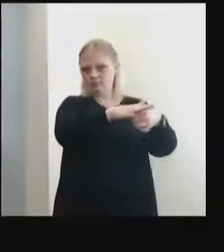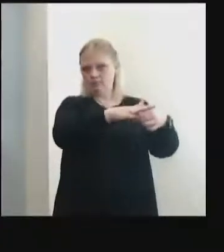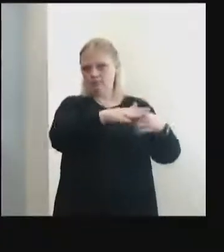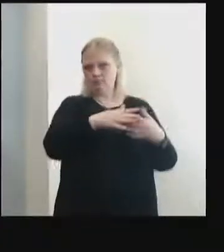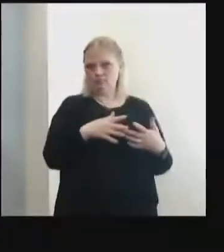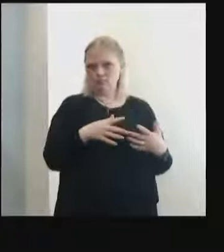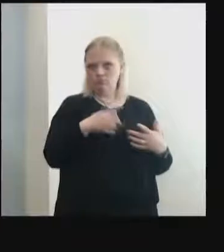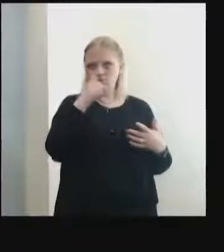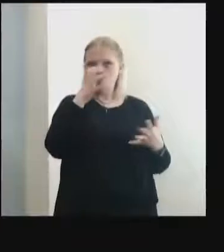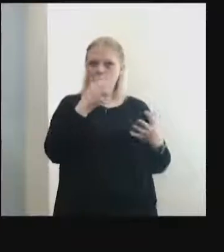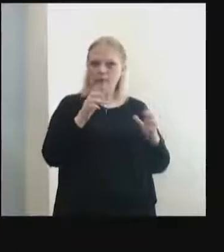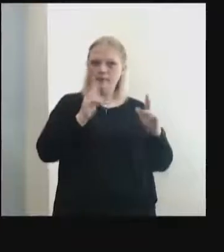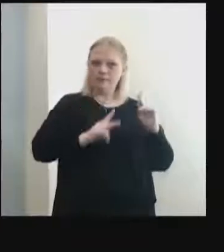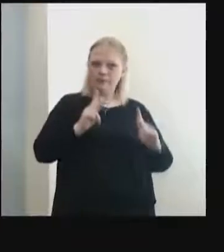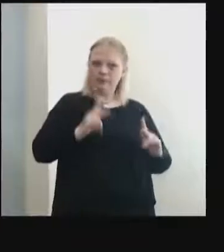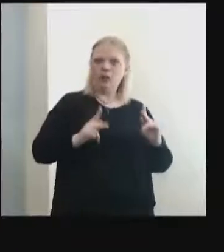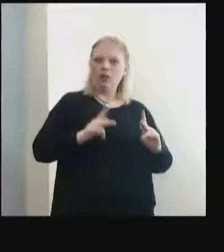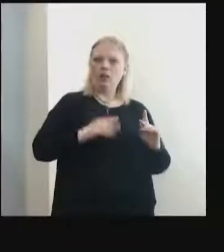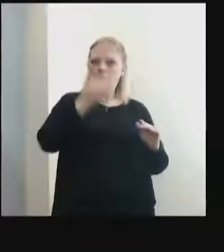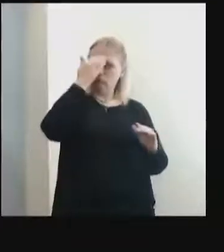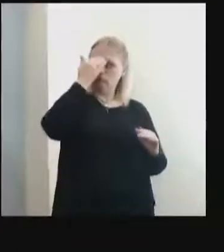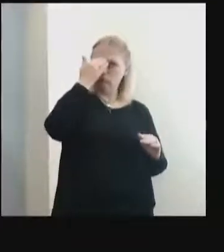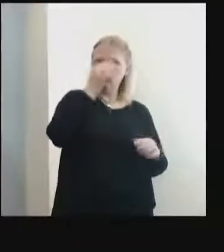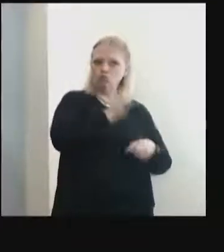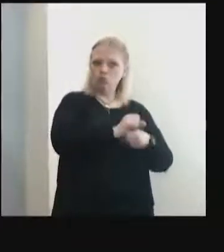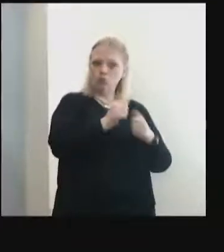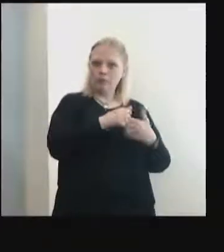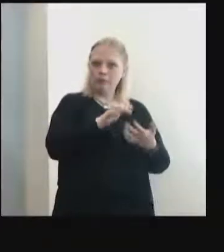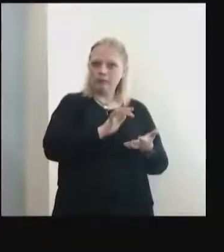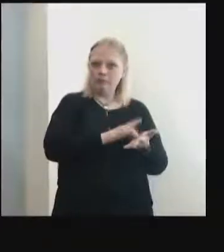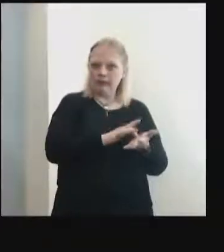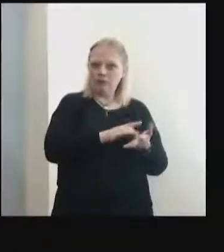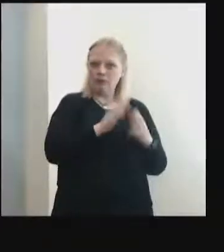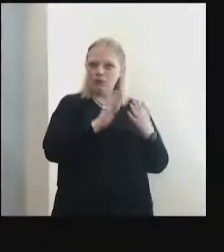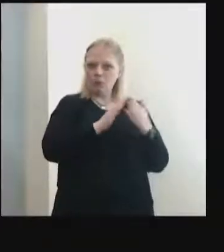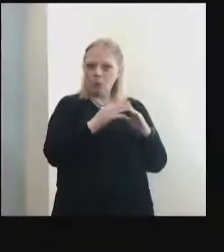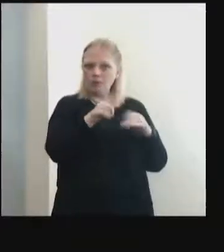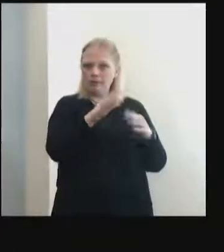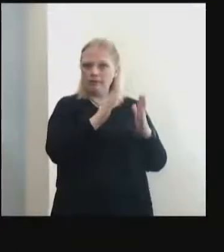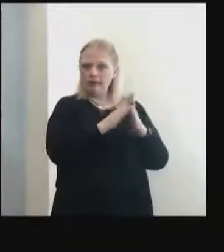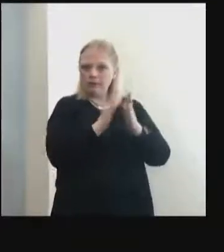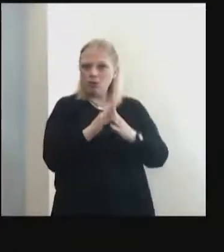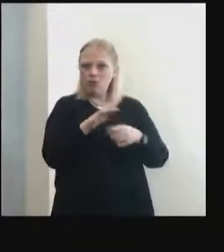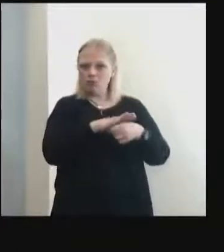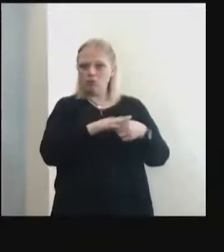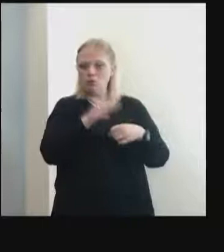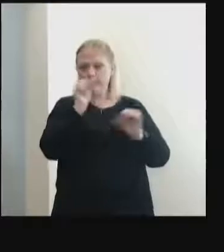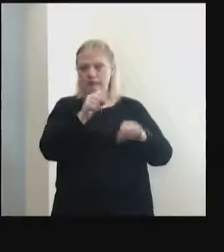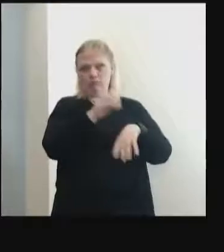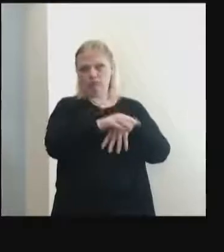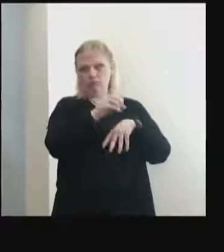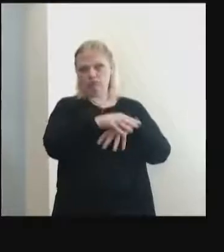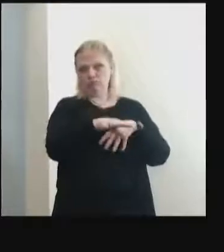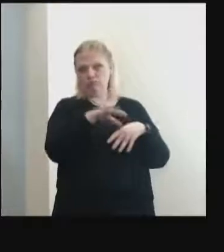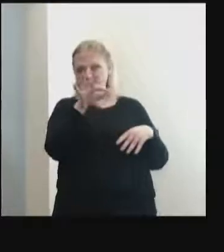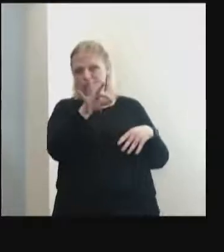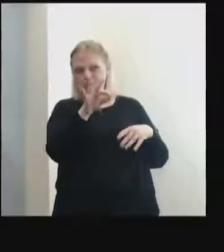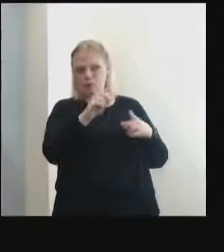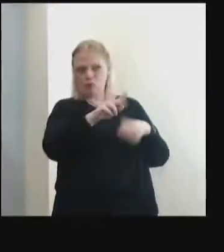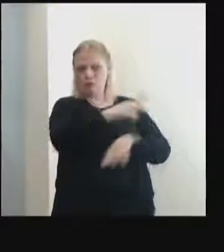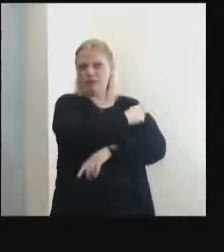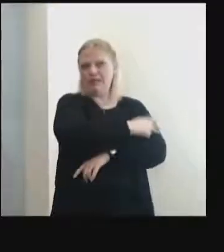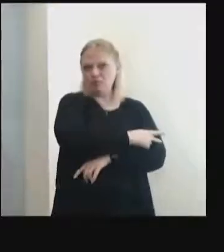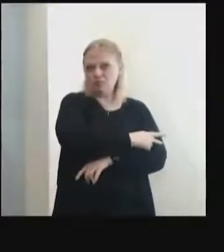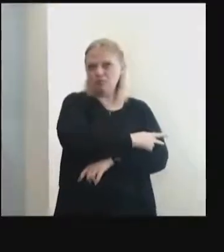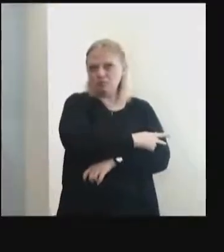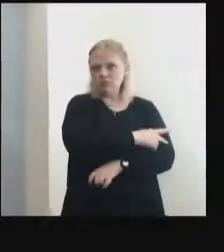the citizens aware of it, to work with medical community in those neighborhoods so they can continue to advise their patients